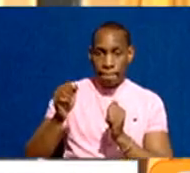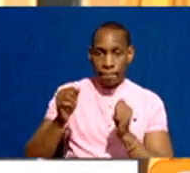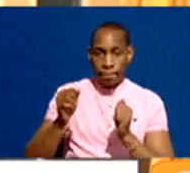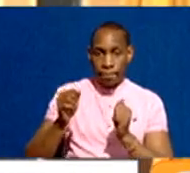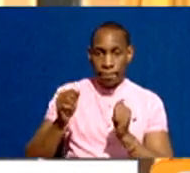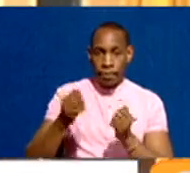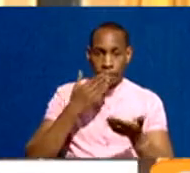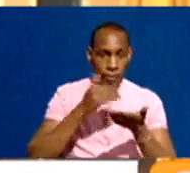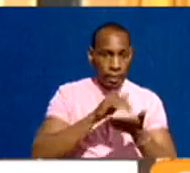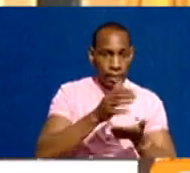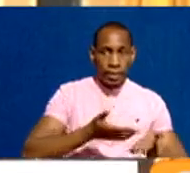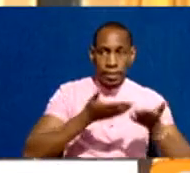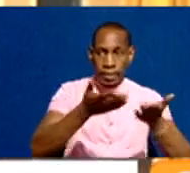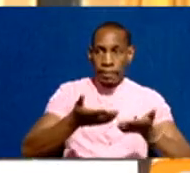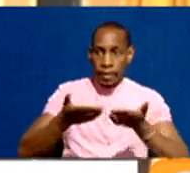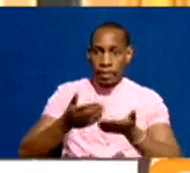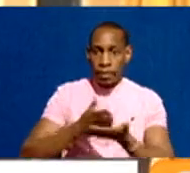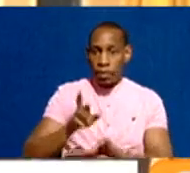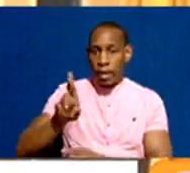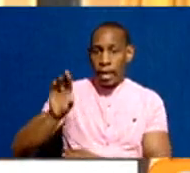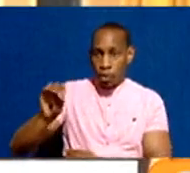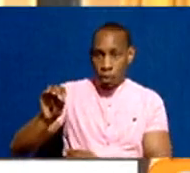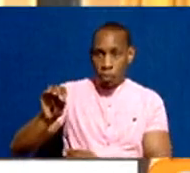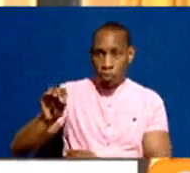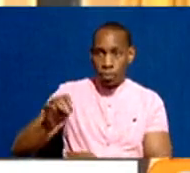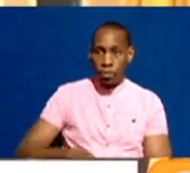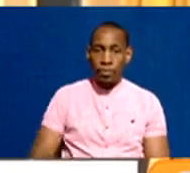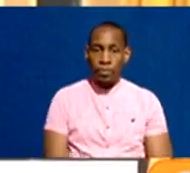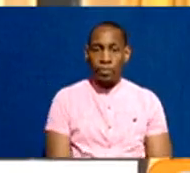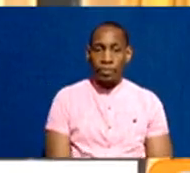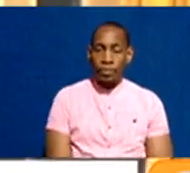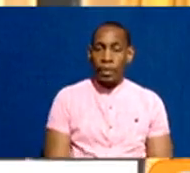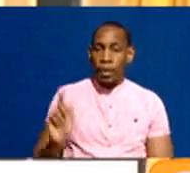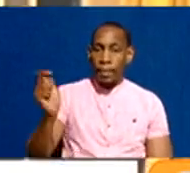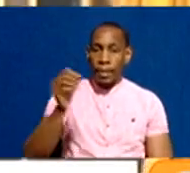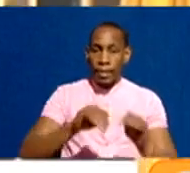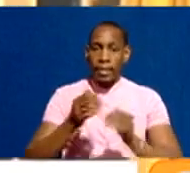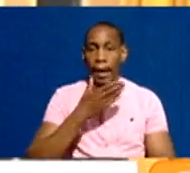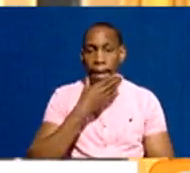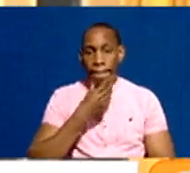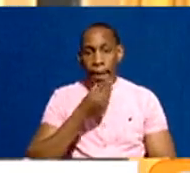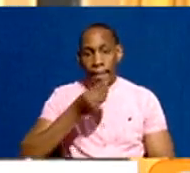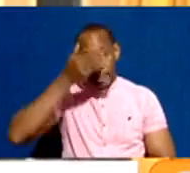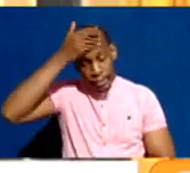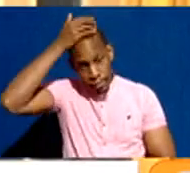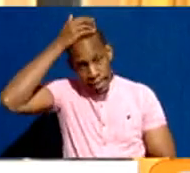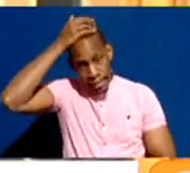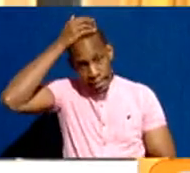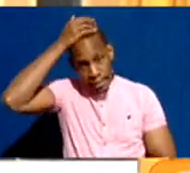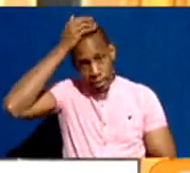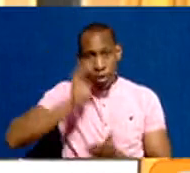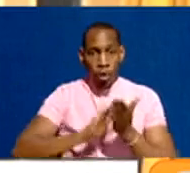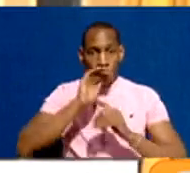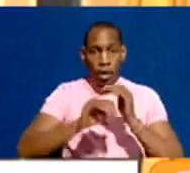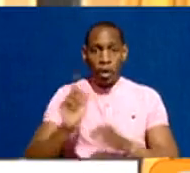letters had been issued by the returning officer of the presidential election, Mr. Chebukati, to